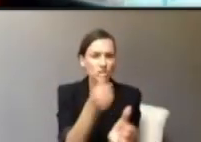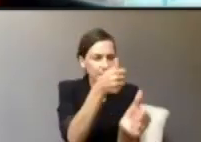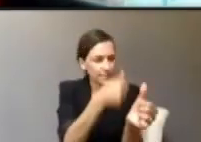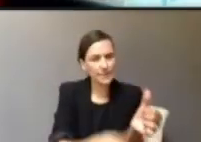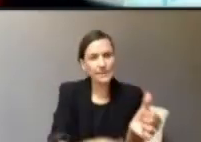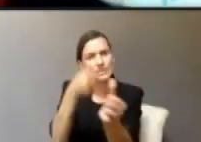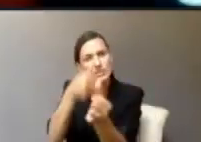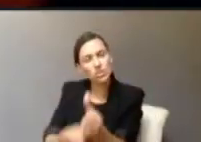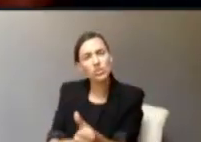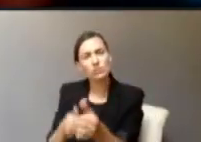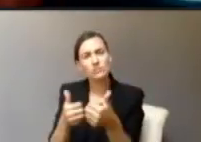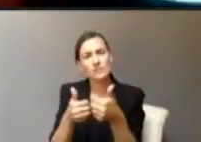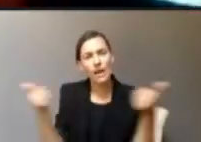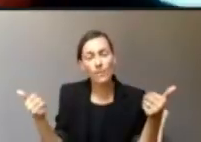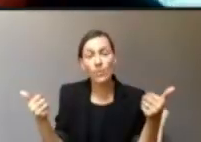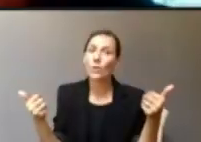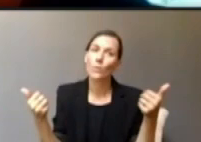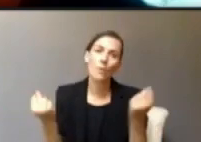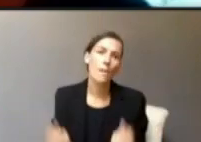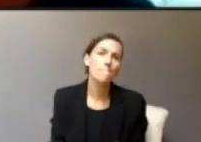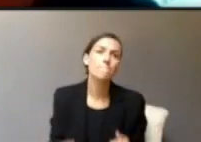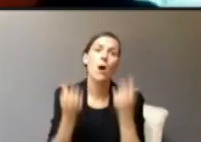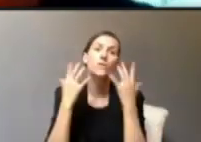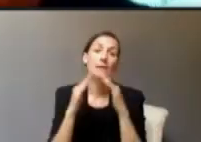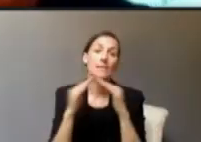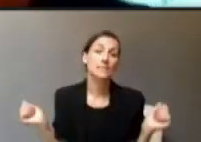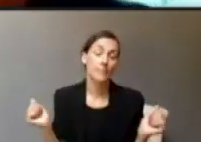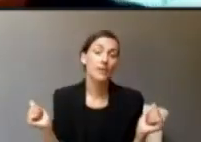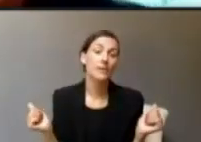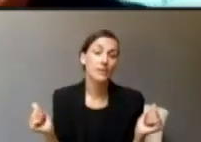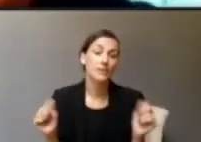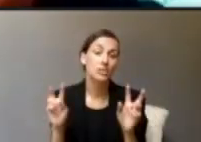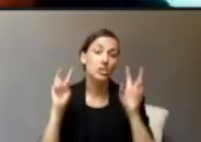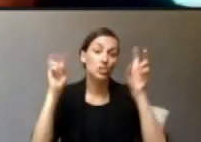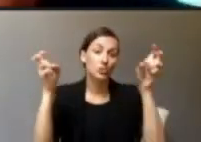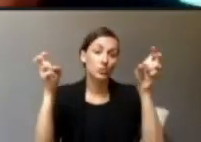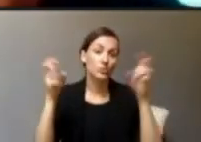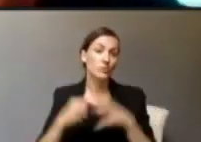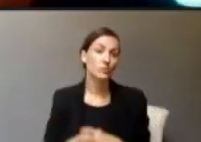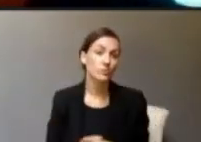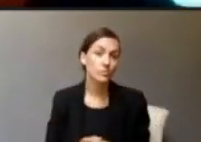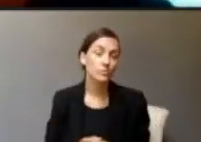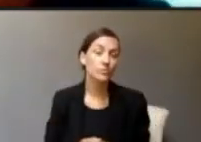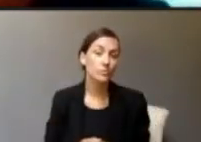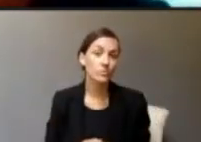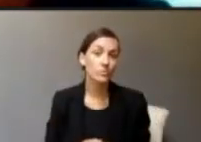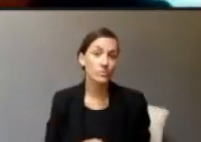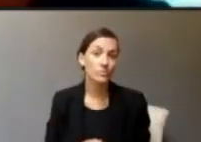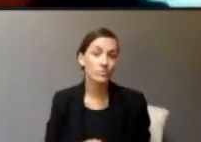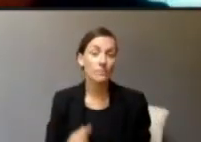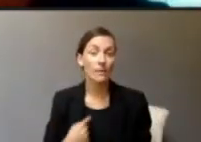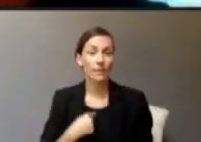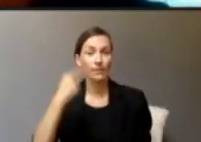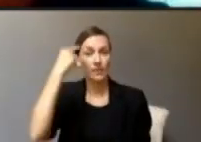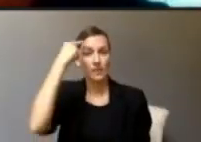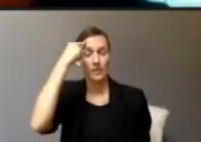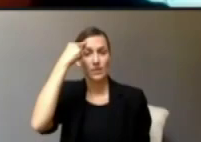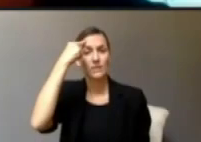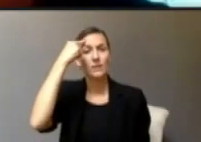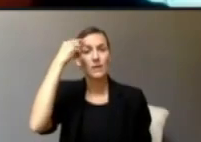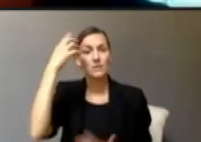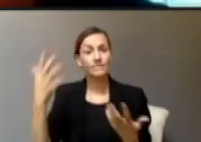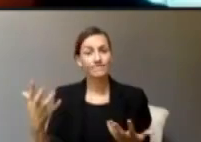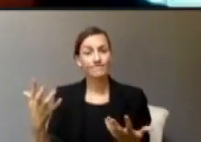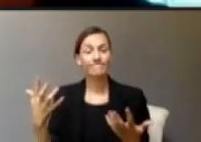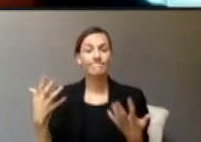separately. But this is a multi-systemic issue. And I think from, what I